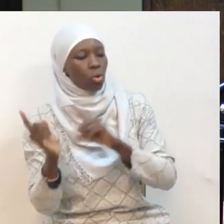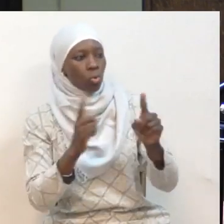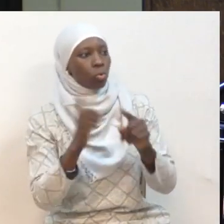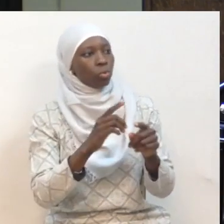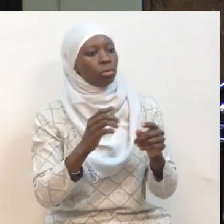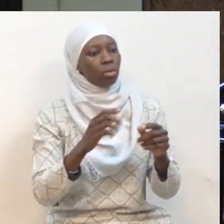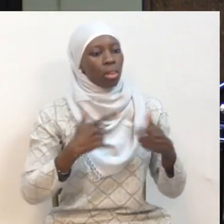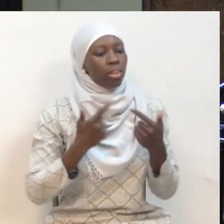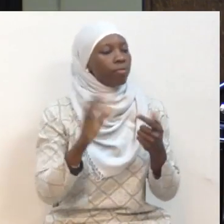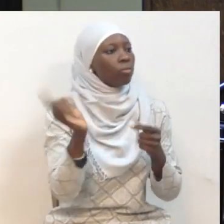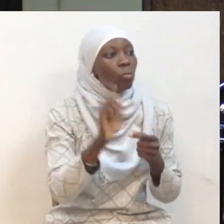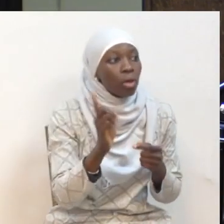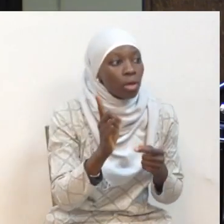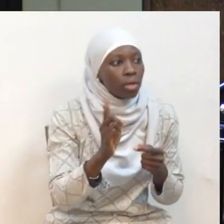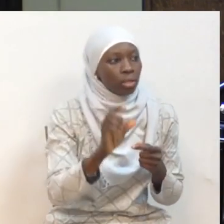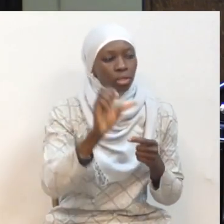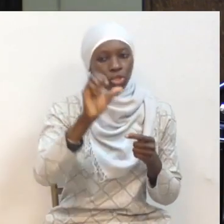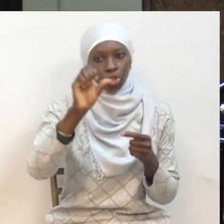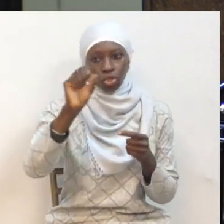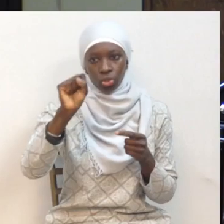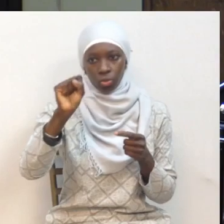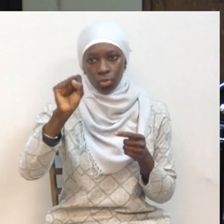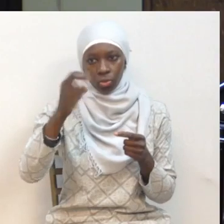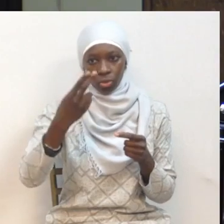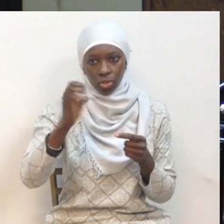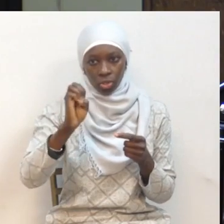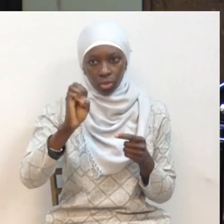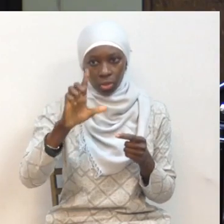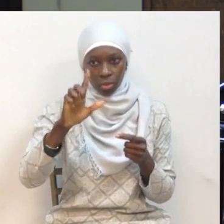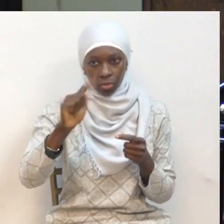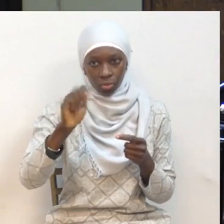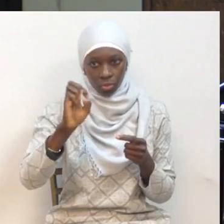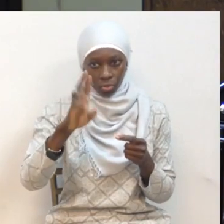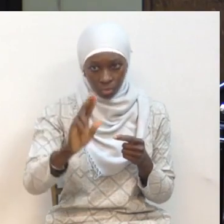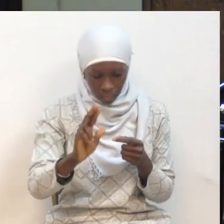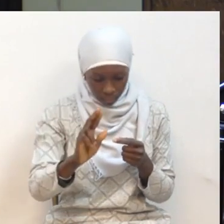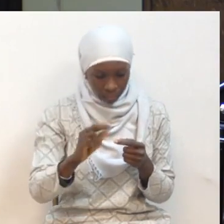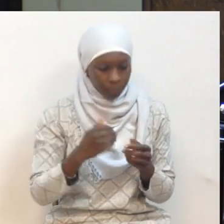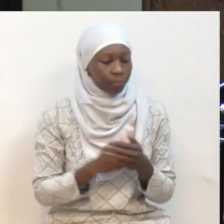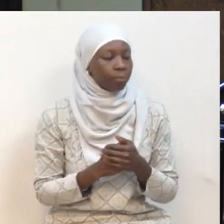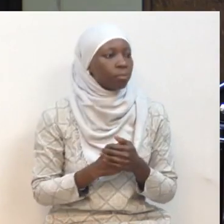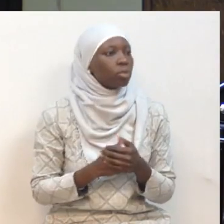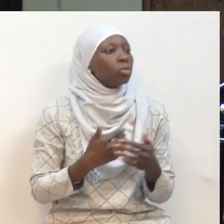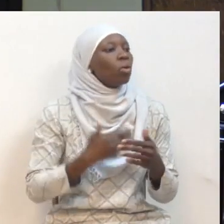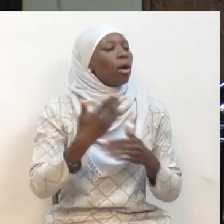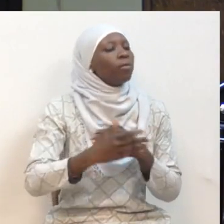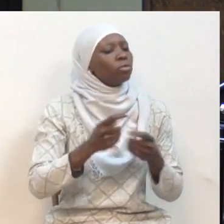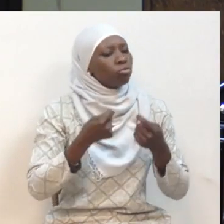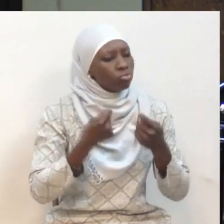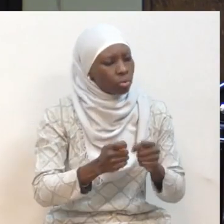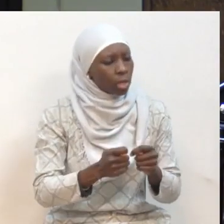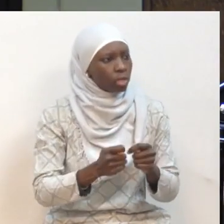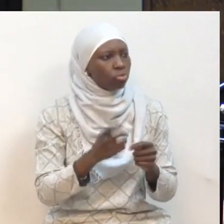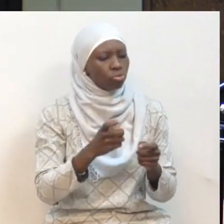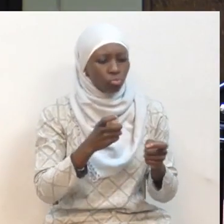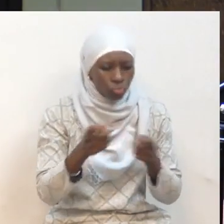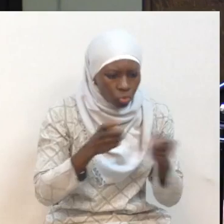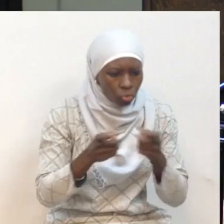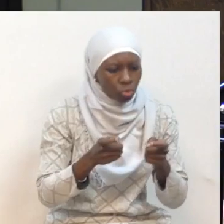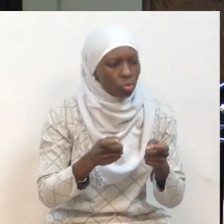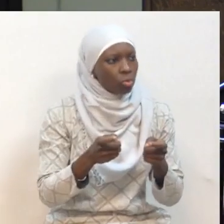So after trying to manage this problem for years, handling individual